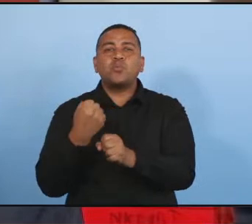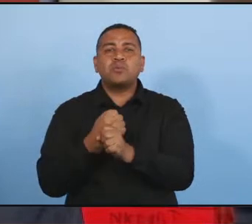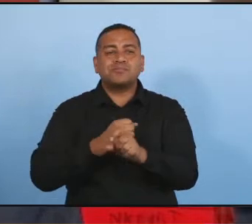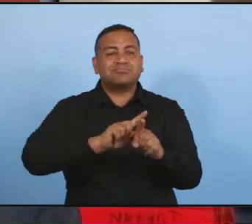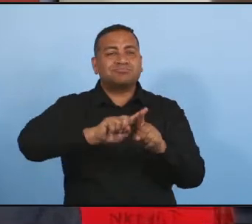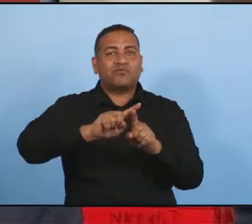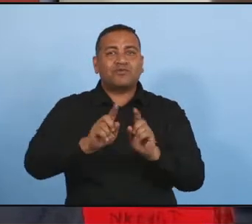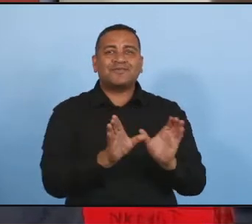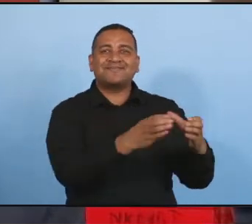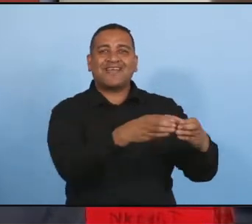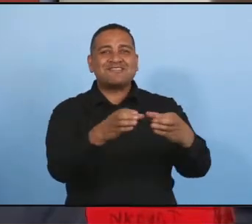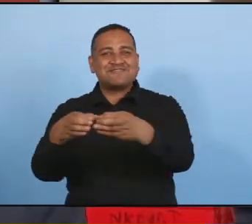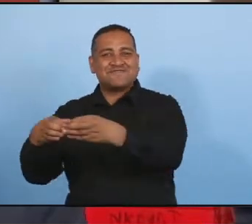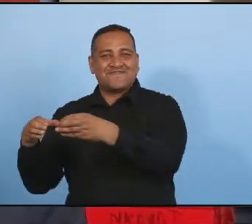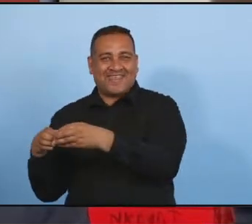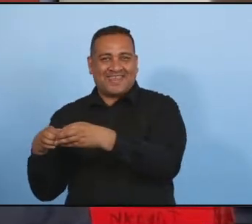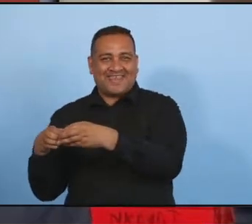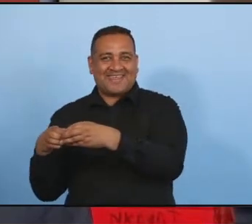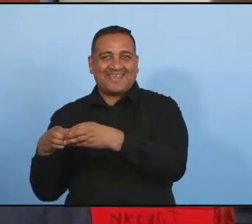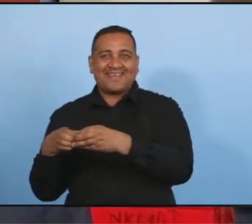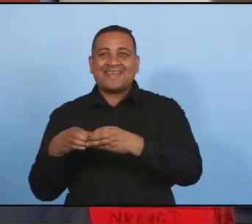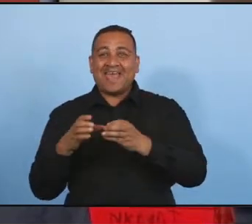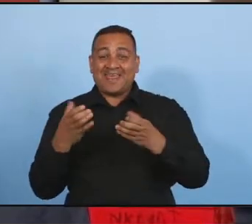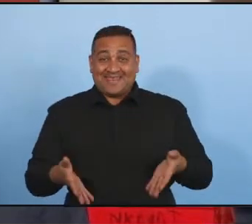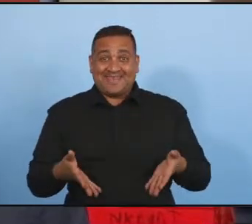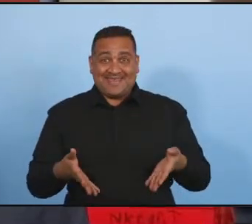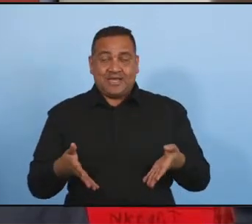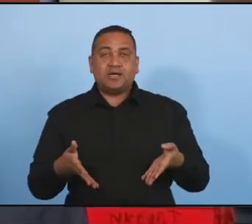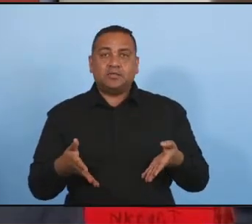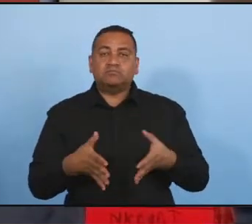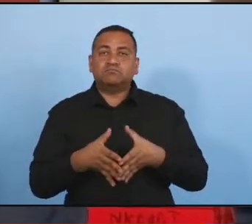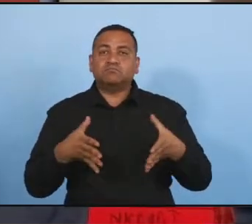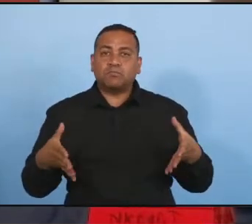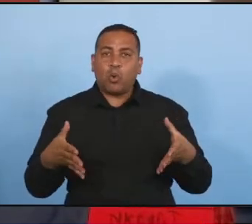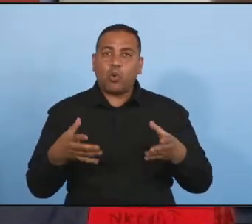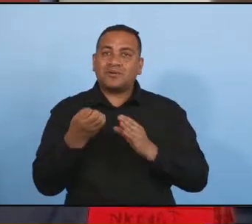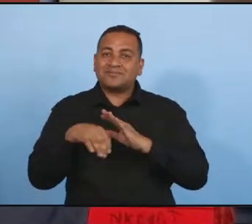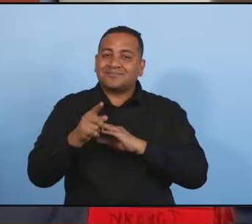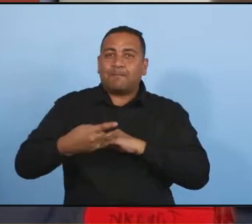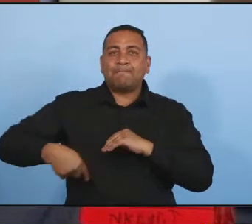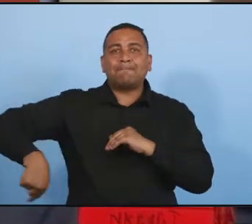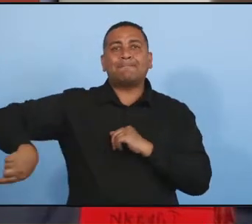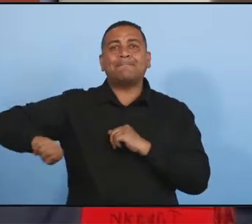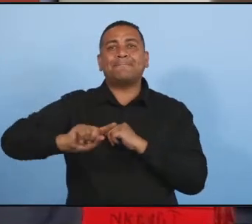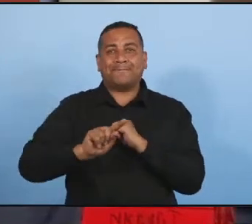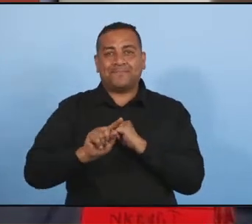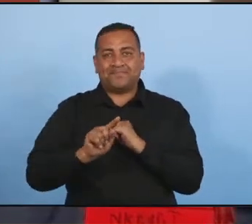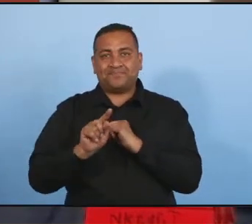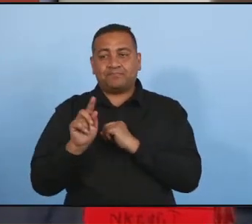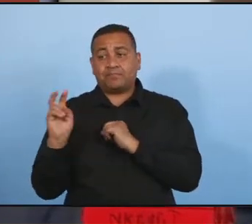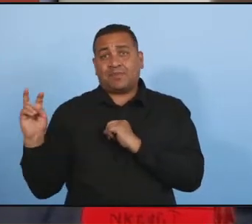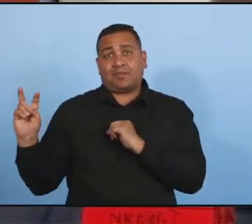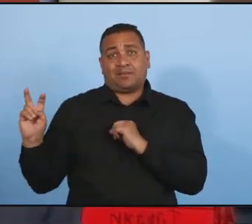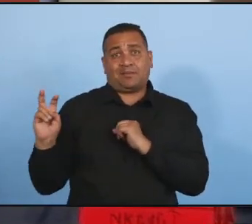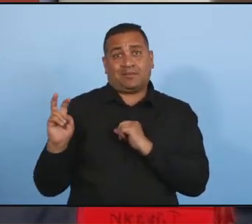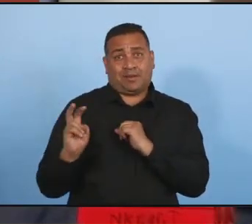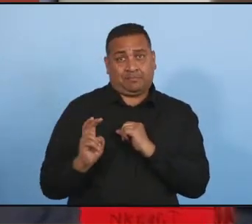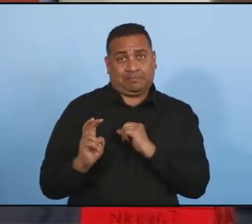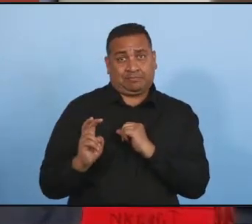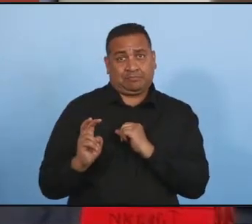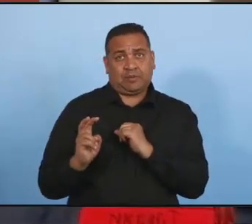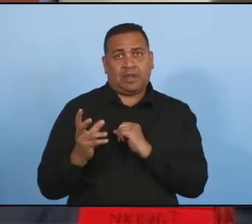our cohort of students, some students would come and do